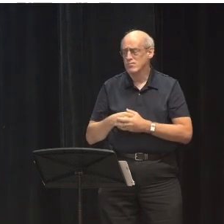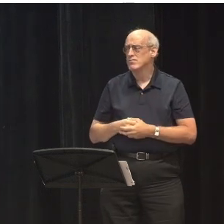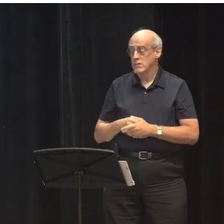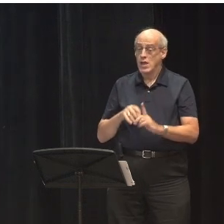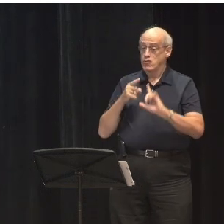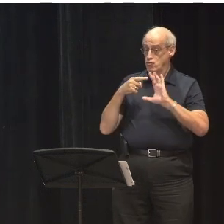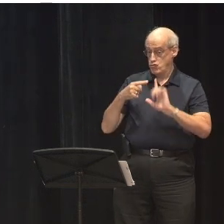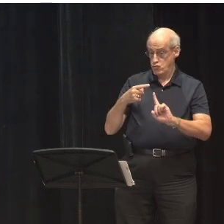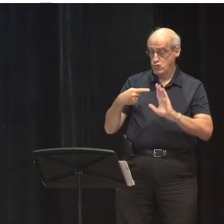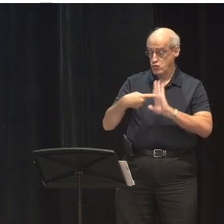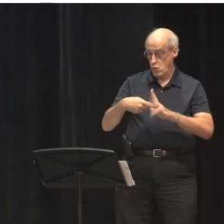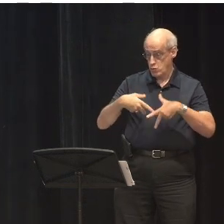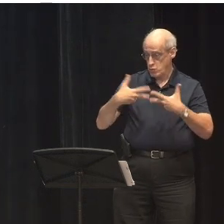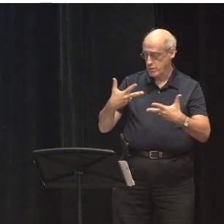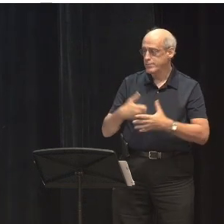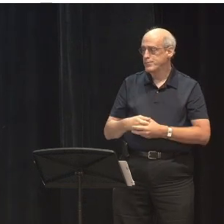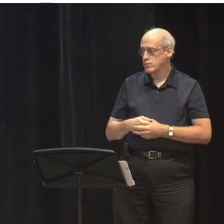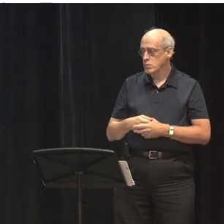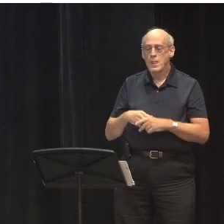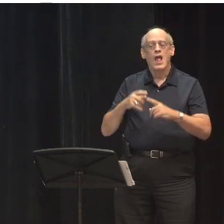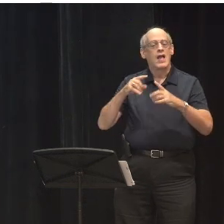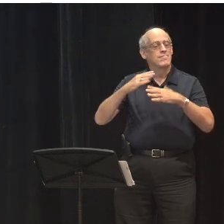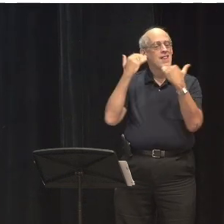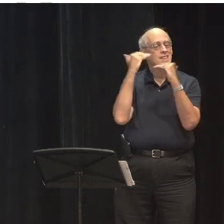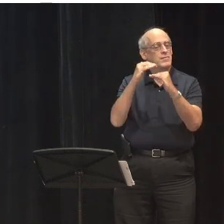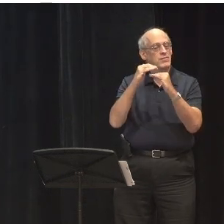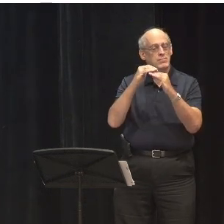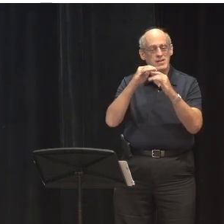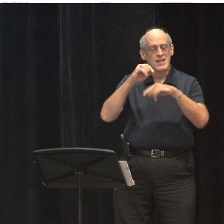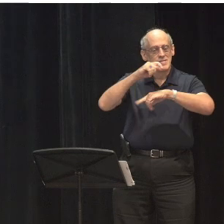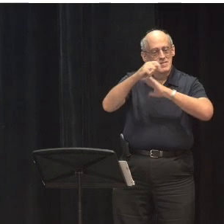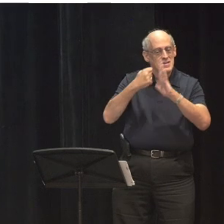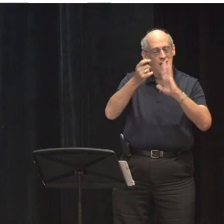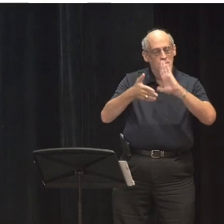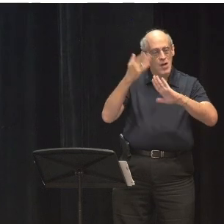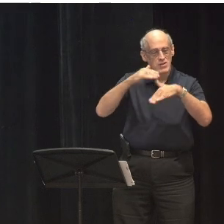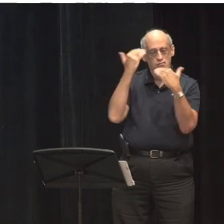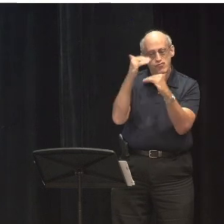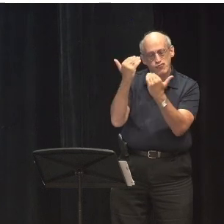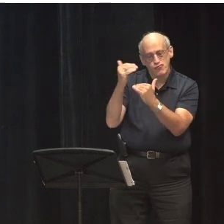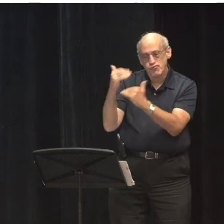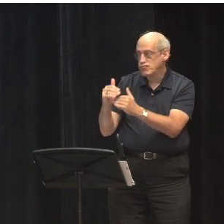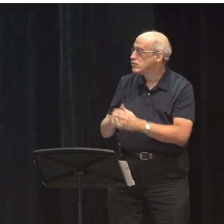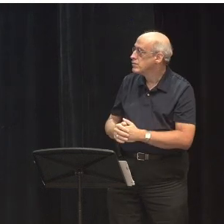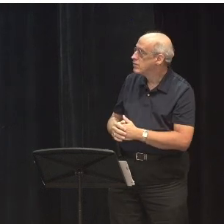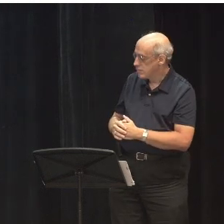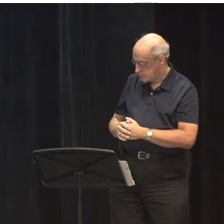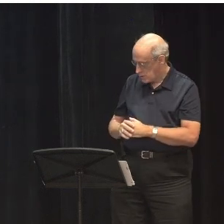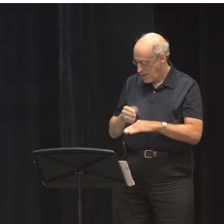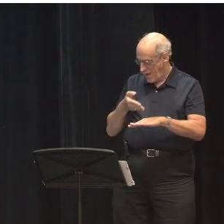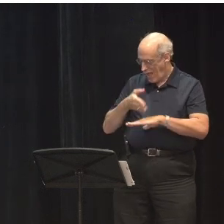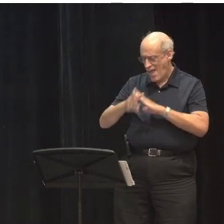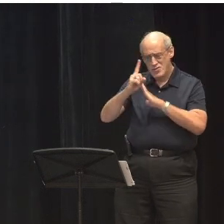they include. It's limiting the operations as much as possible, no weekend or after hour work